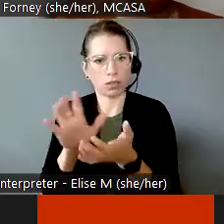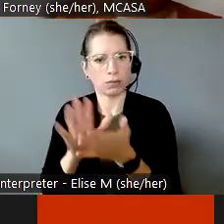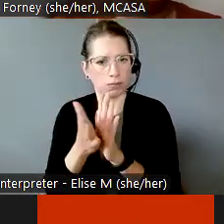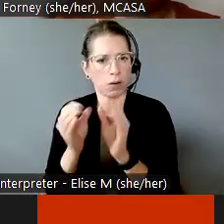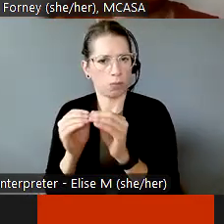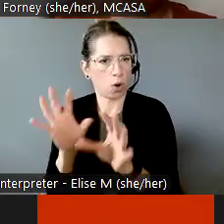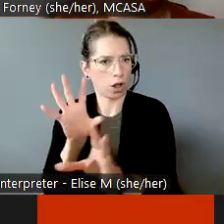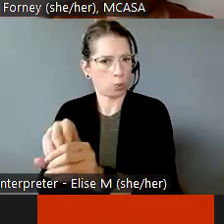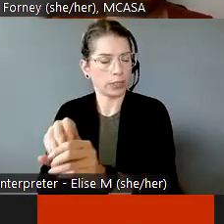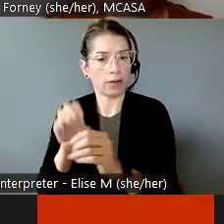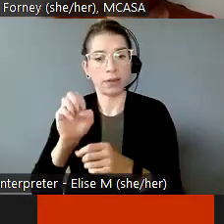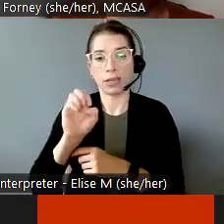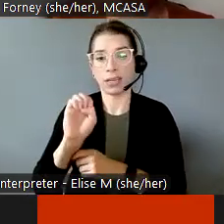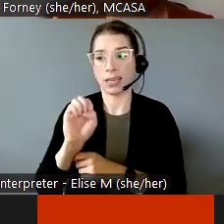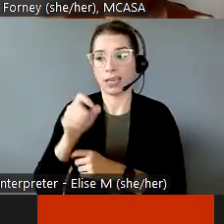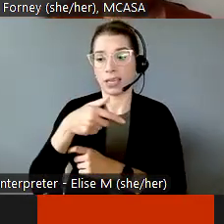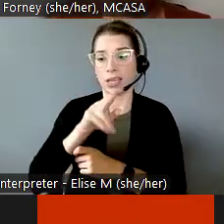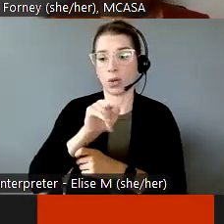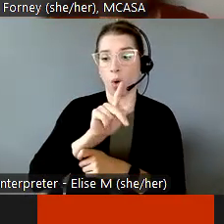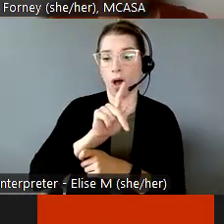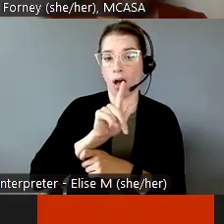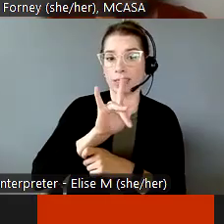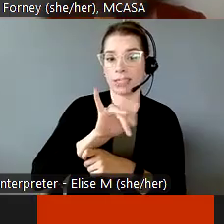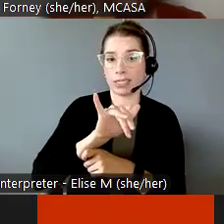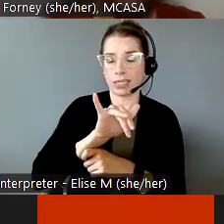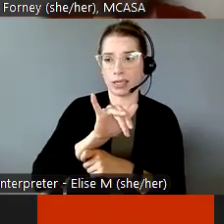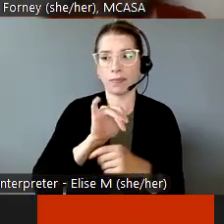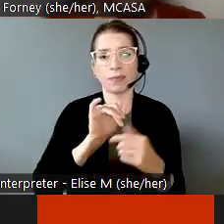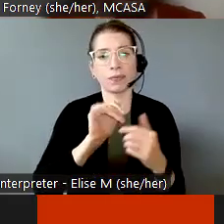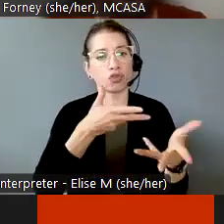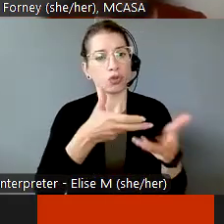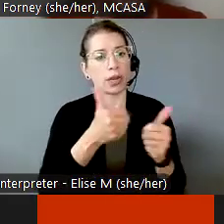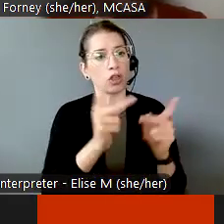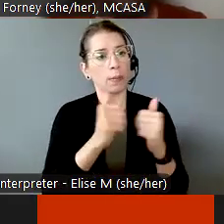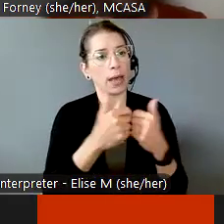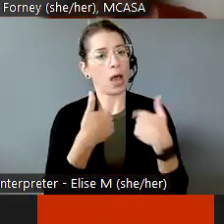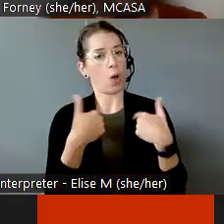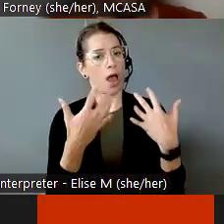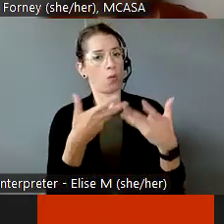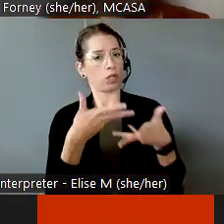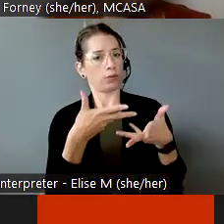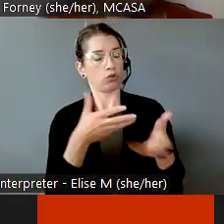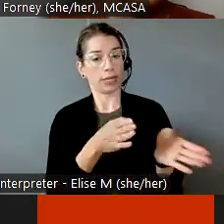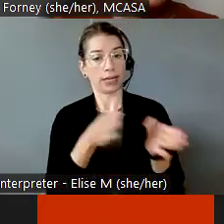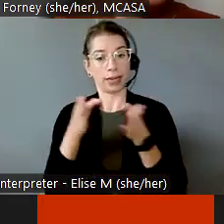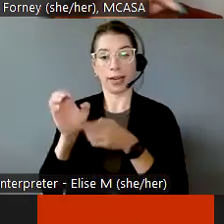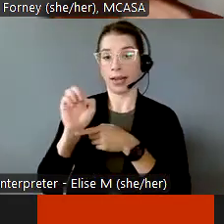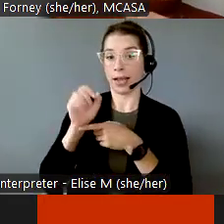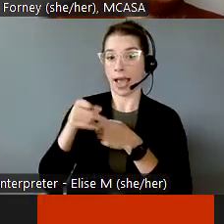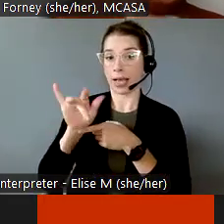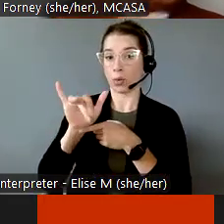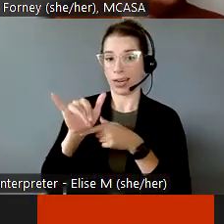Equality is about treating others how we want to be treated. Equity is about treating others